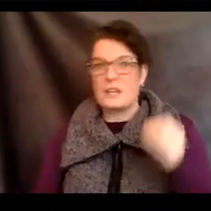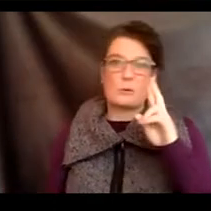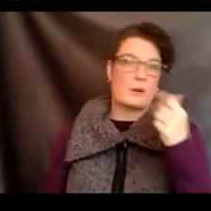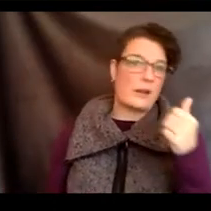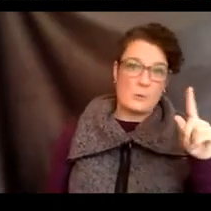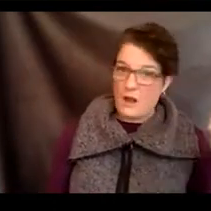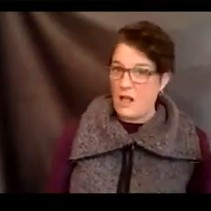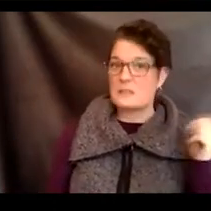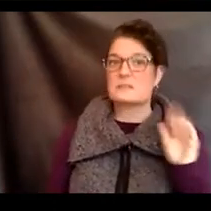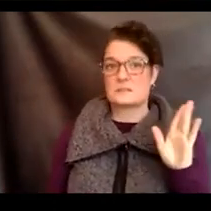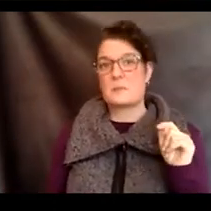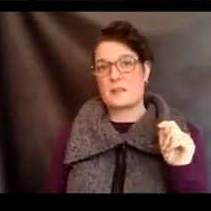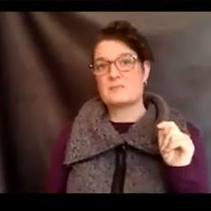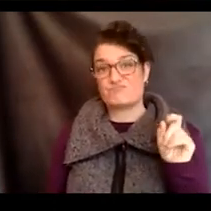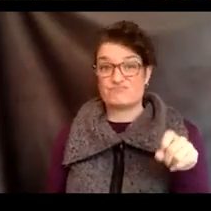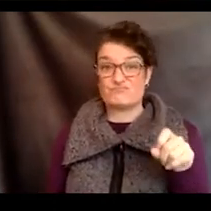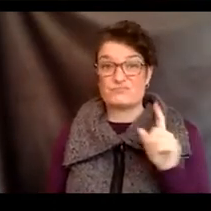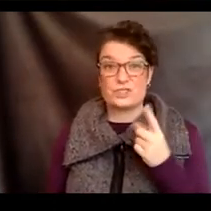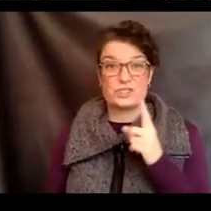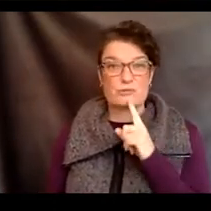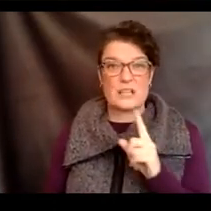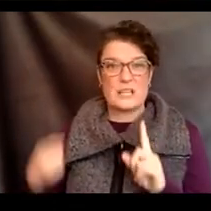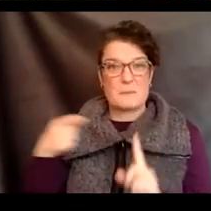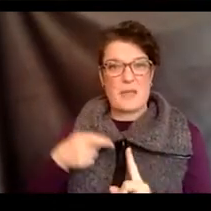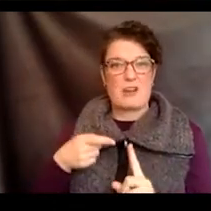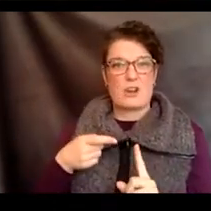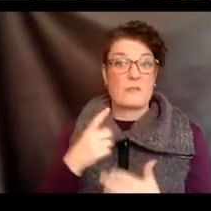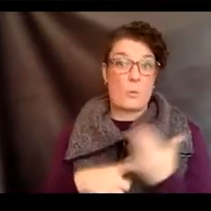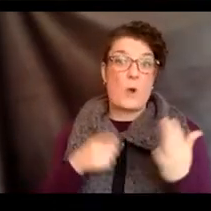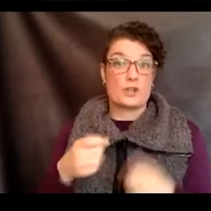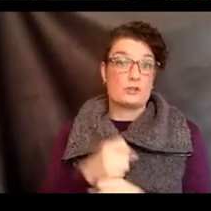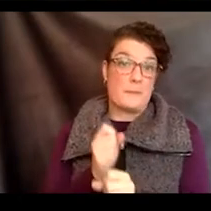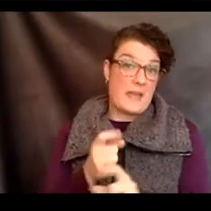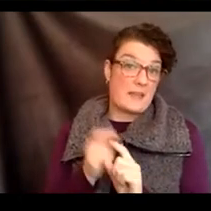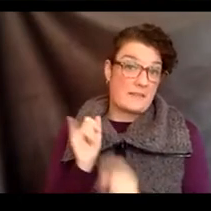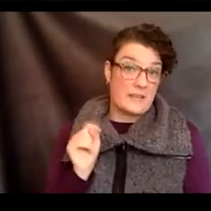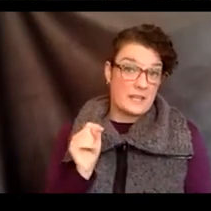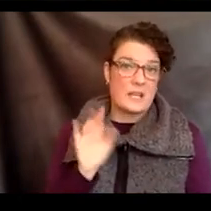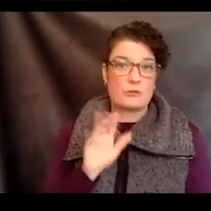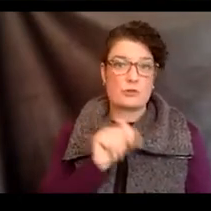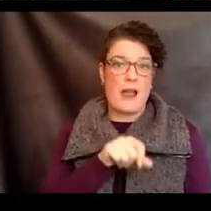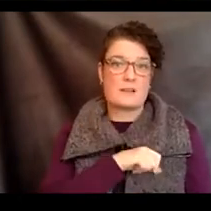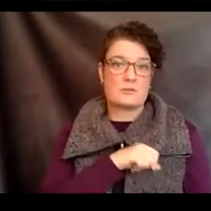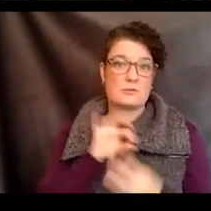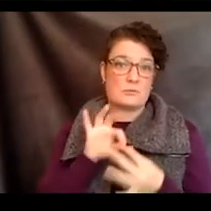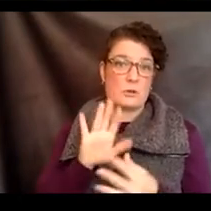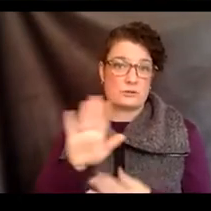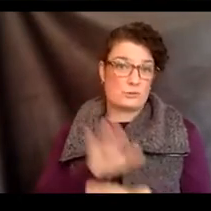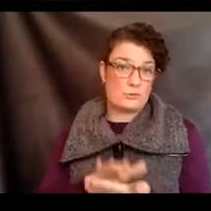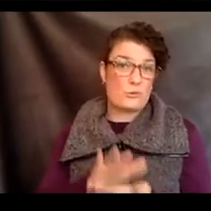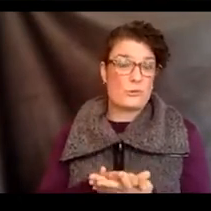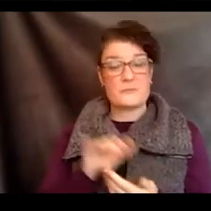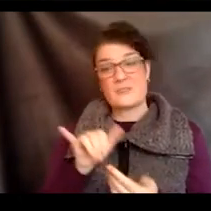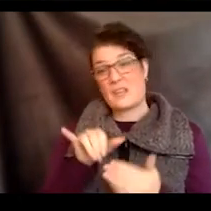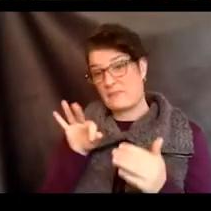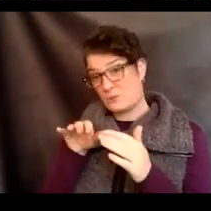But yeah, it's just really a matter of what you make of it and your attitude towards your school. I think it's like, if you go into